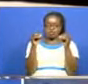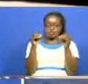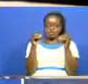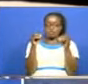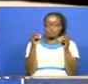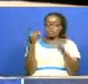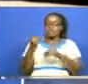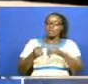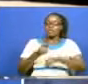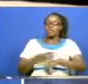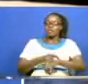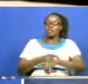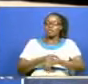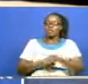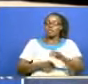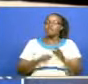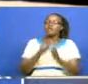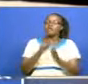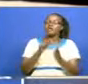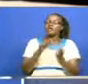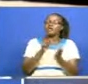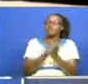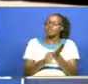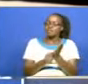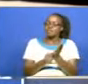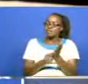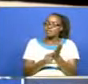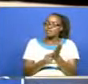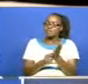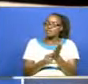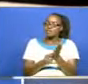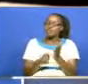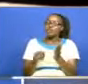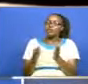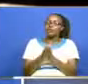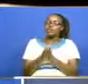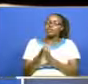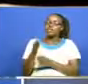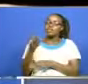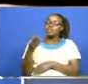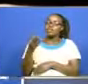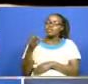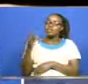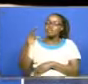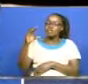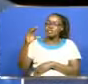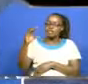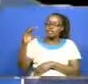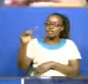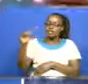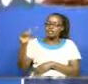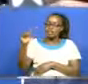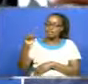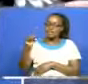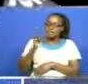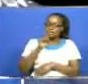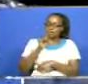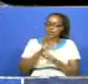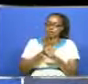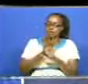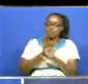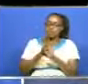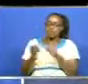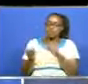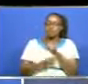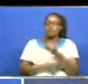his agent was with CAS, Hassan Noor, is that he promised that by